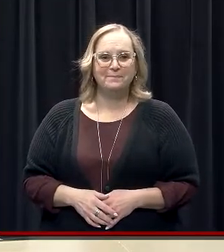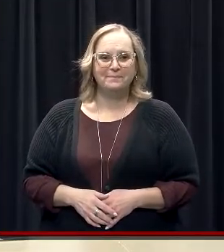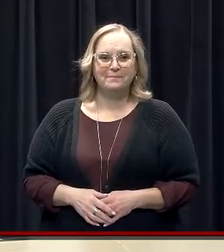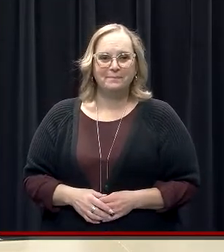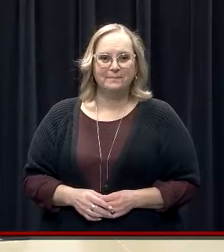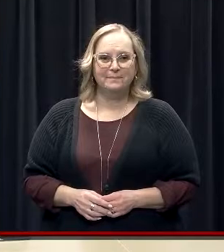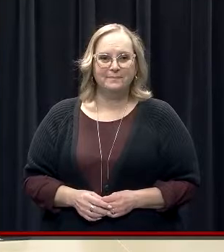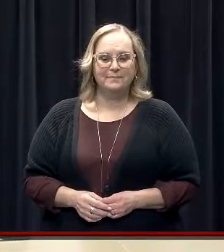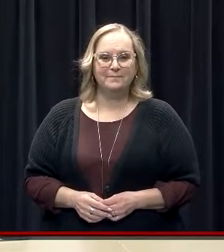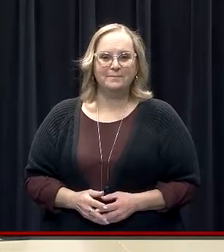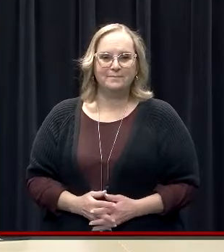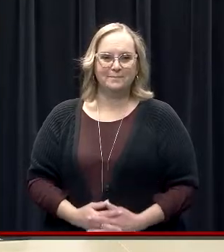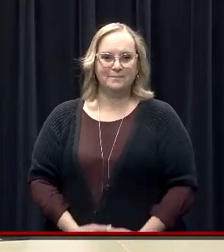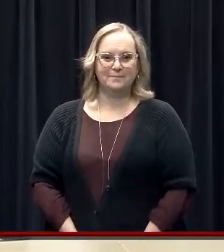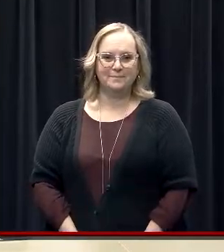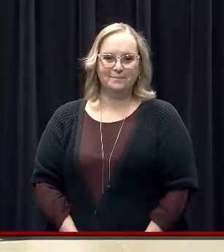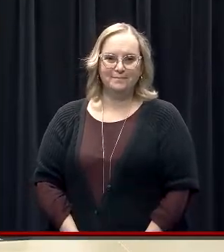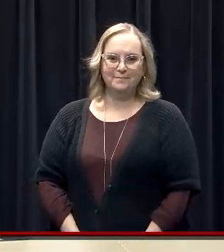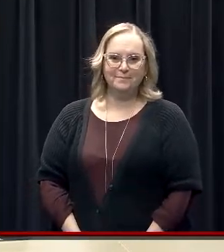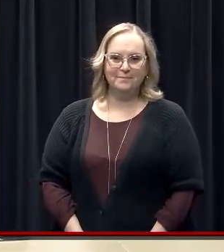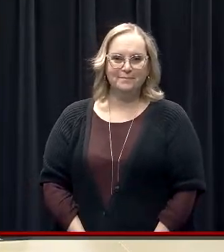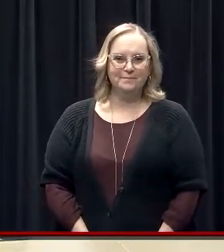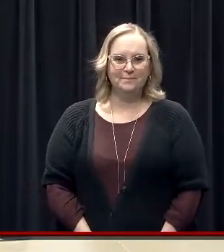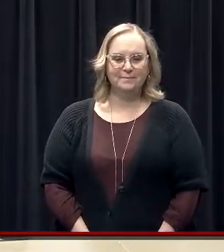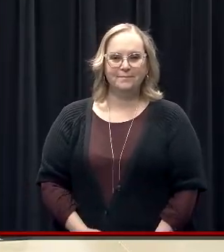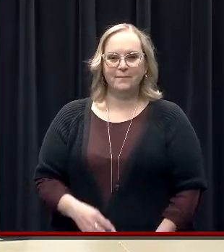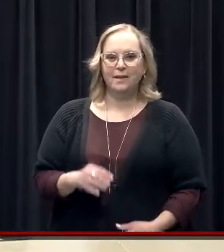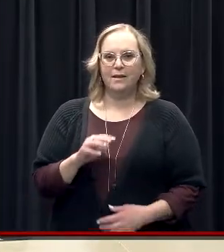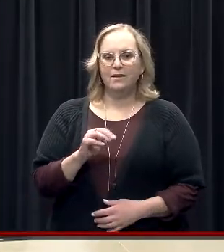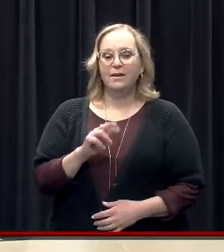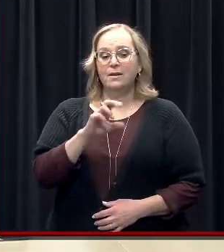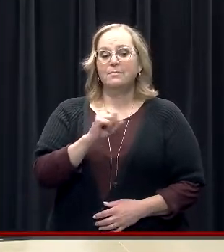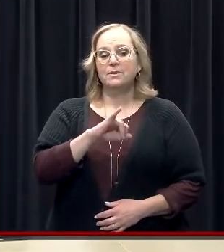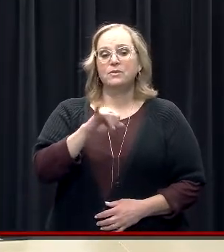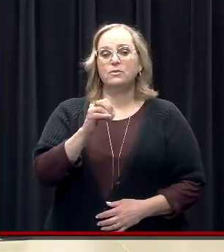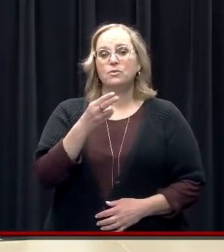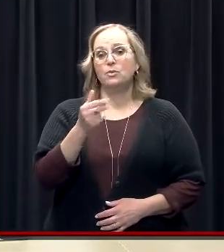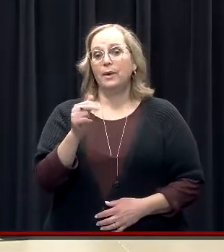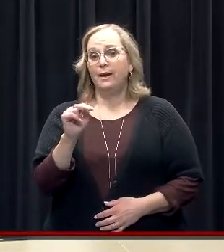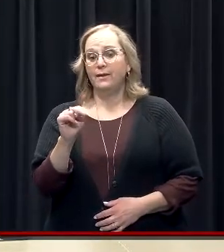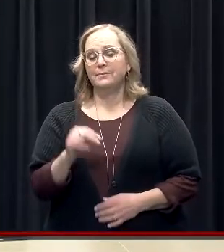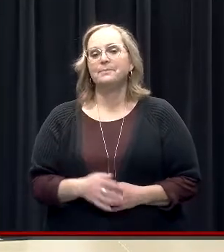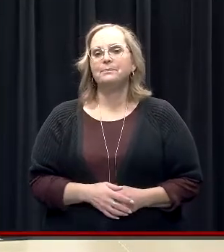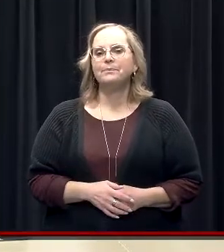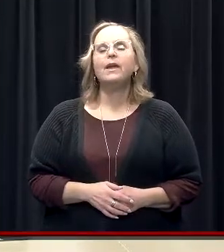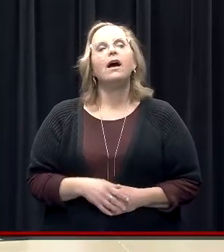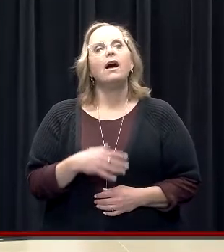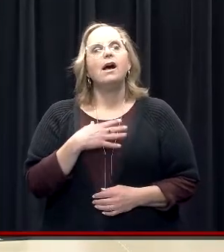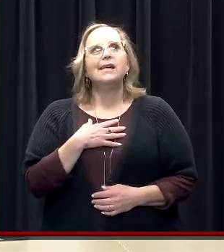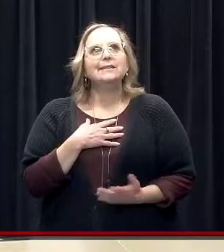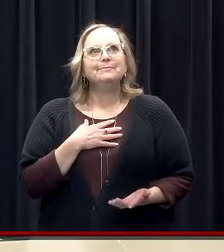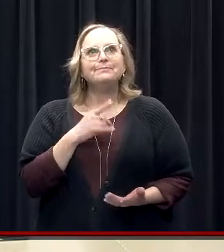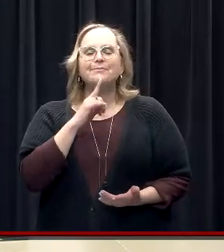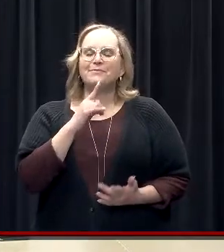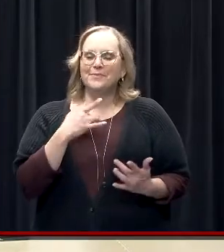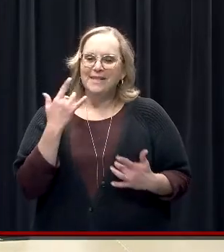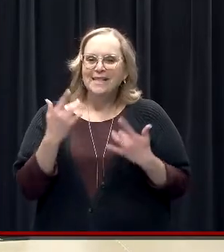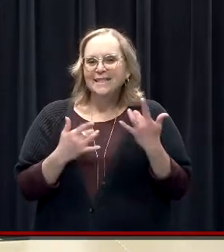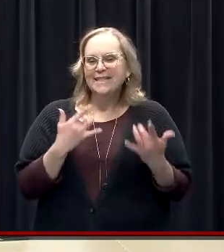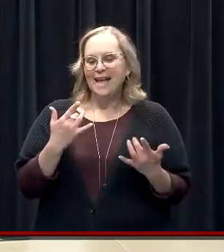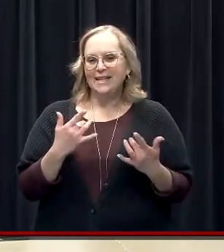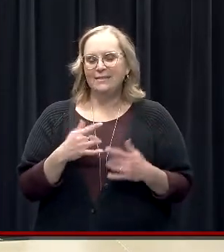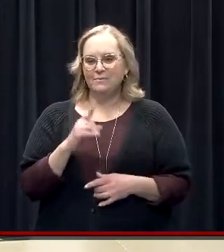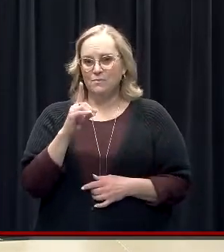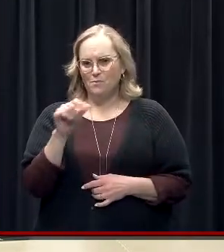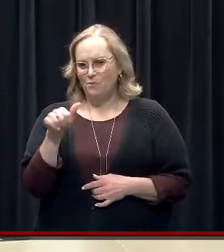Ms. Johan. Well, I'm just really excited, and I had one